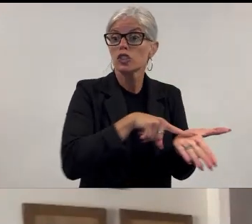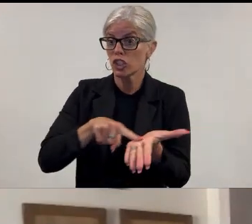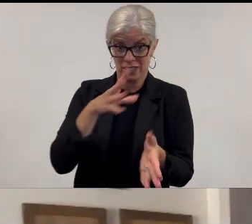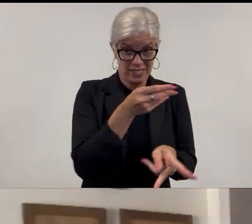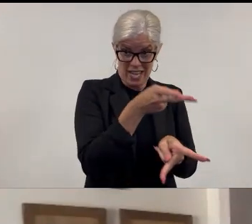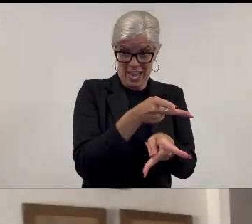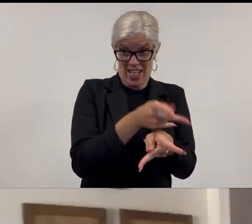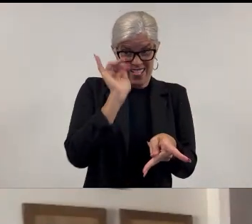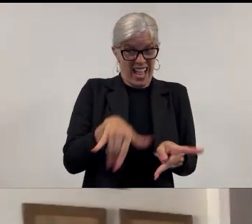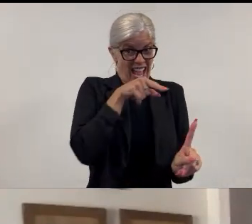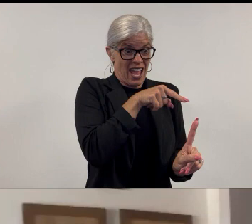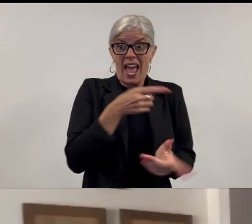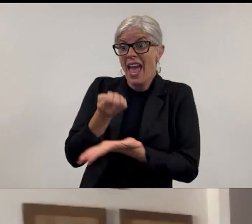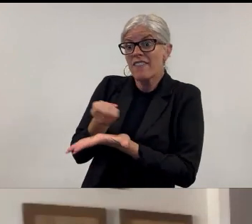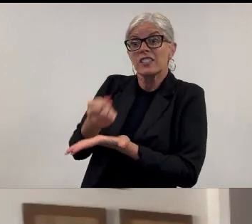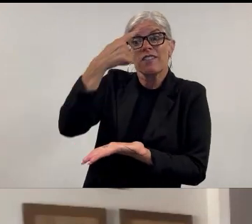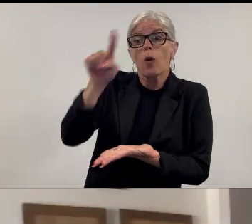research and care.